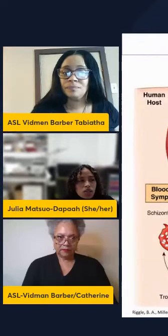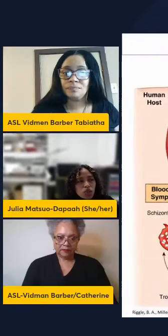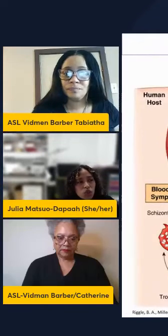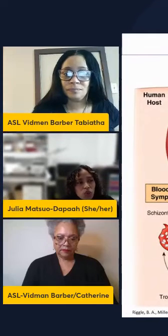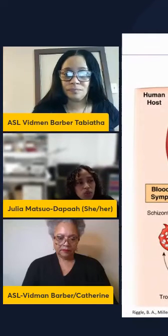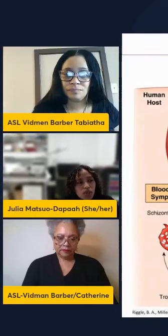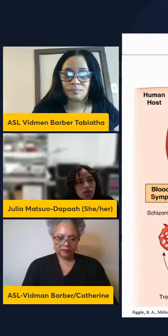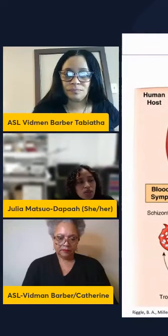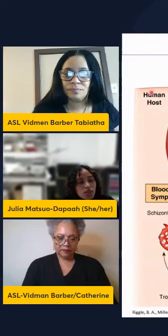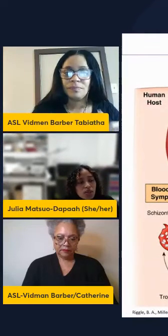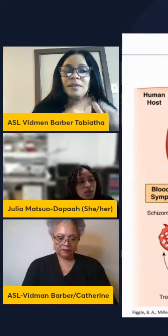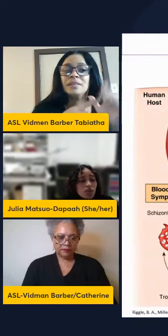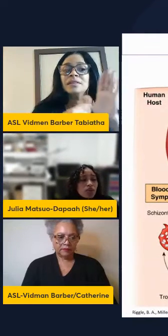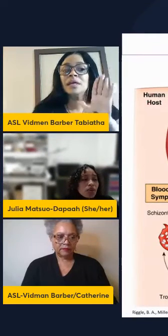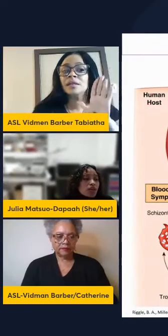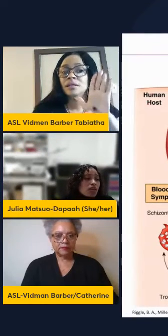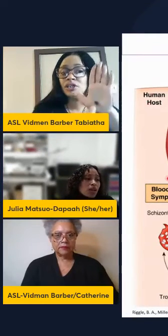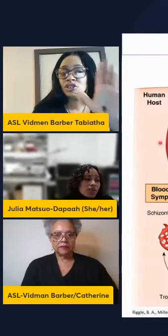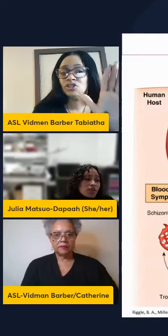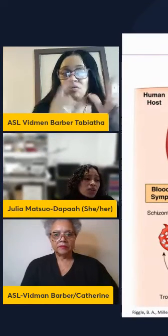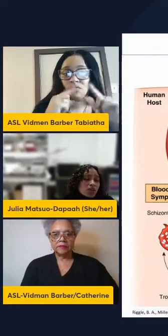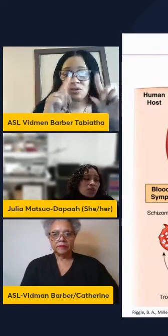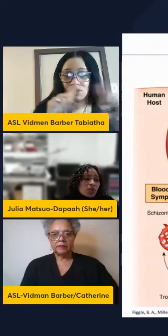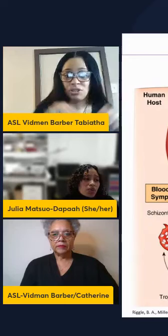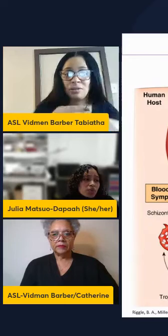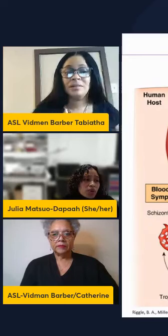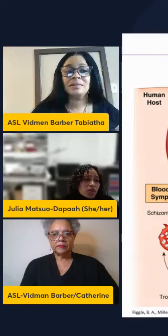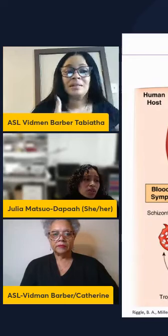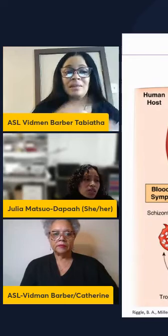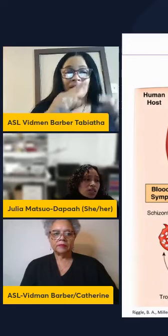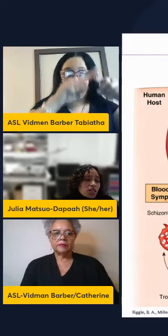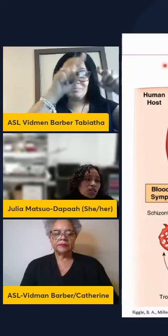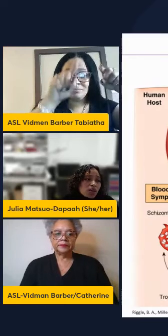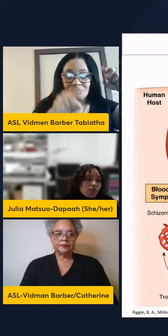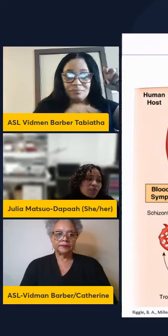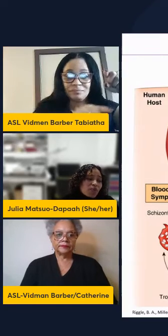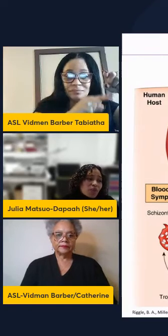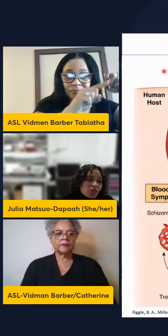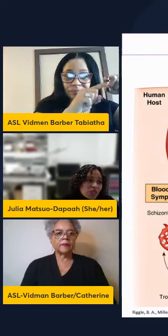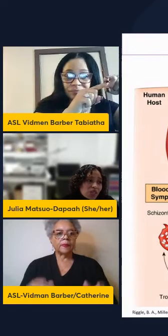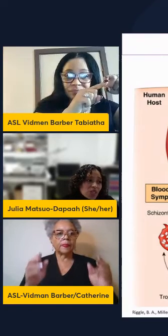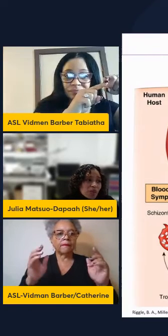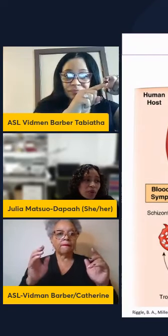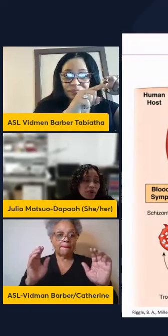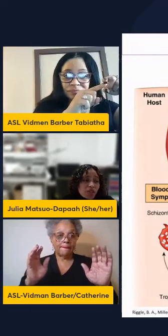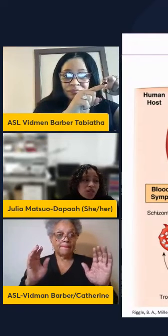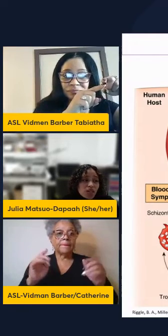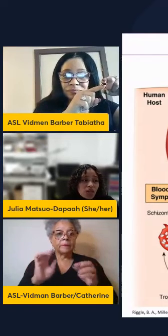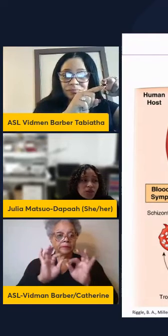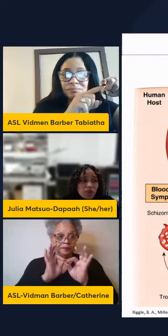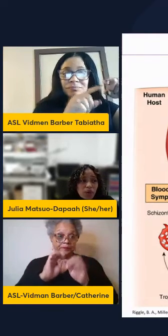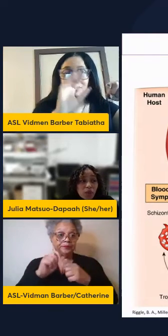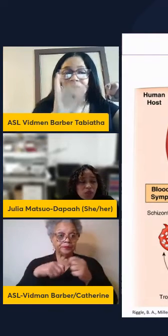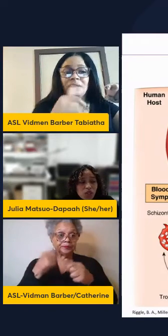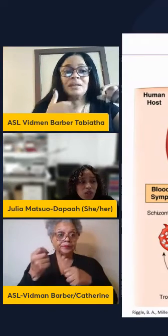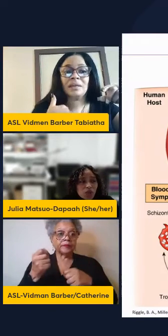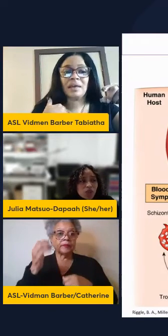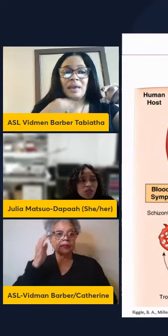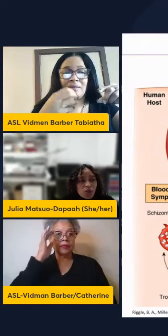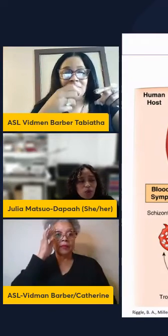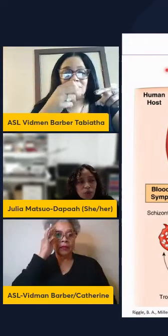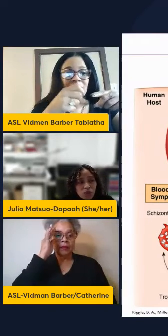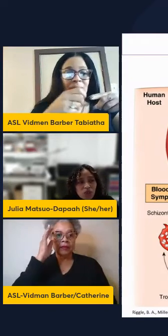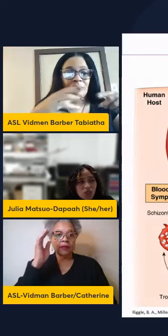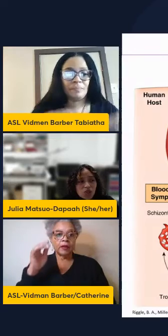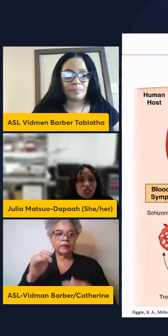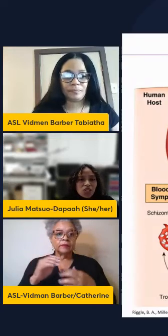And showing the life cycle of the parasite is that these parasites are carried by mosquitoes.